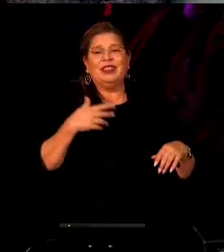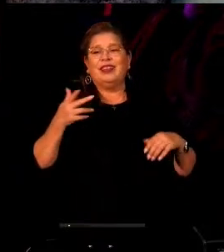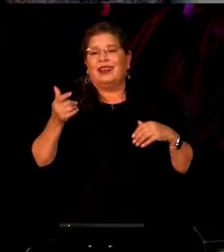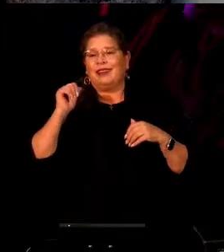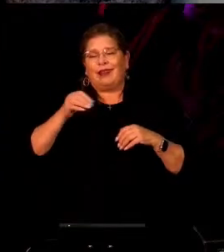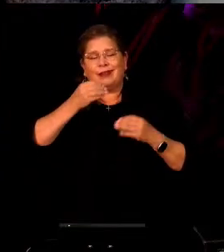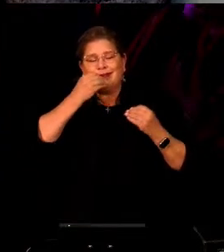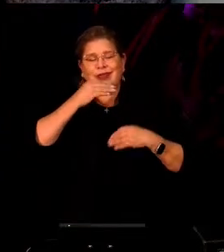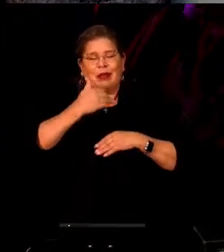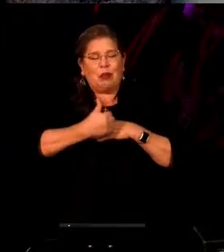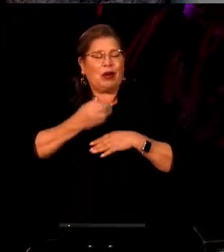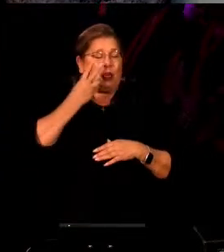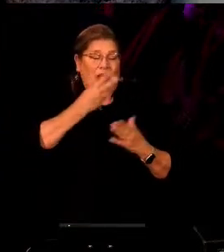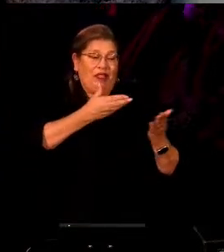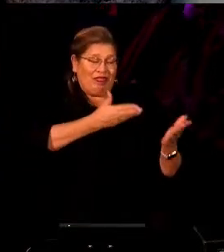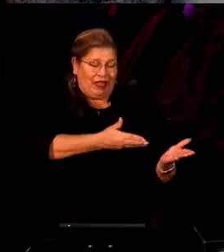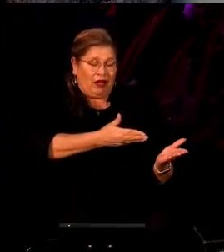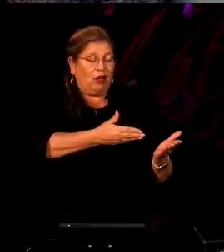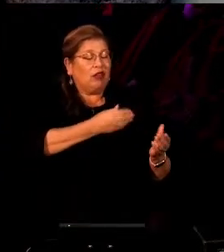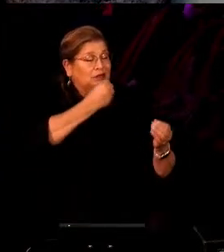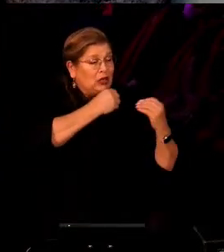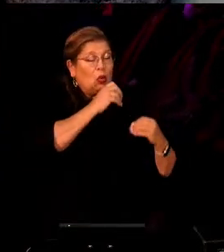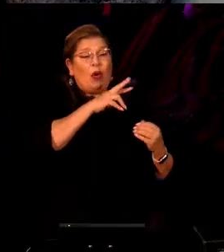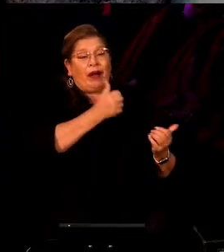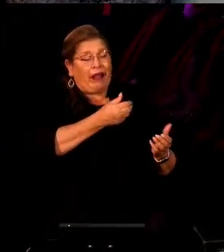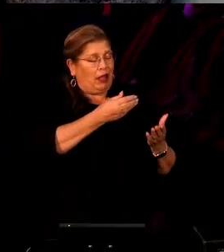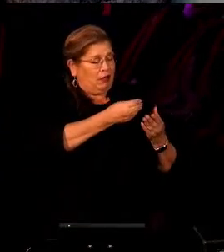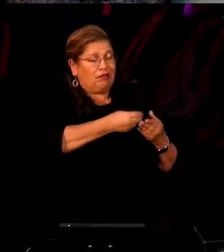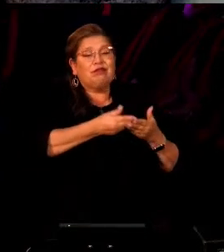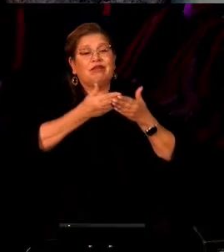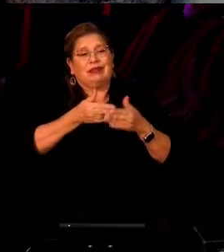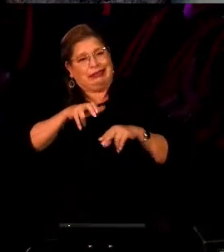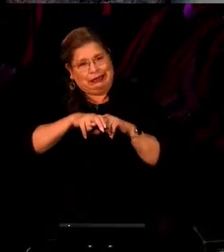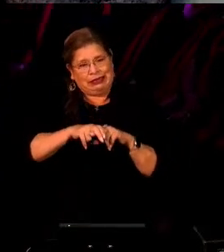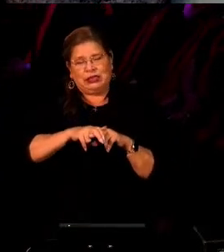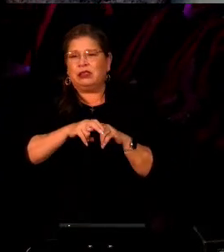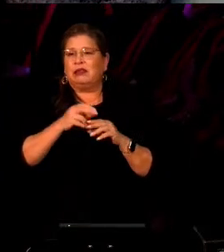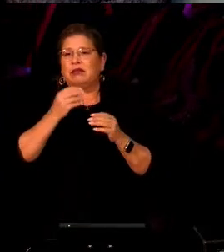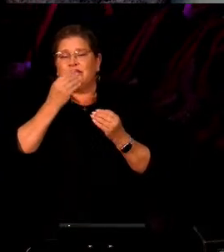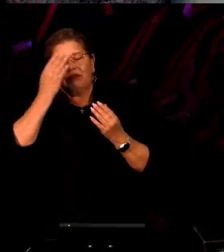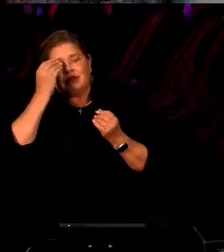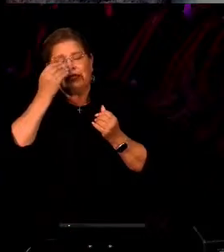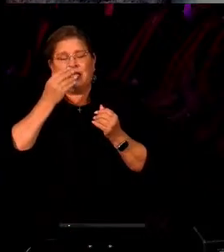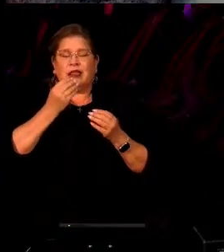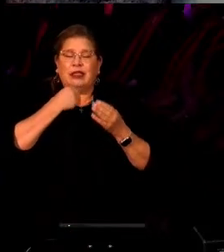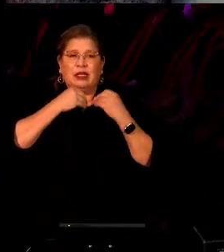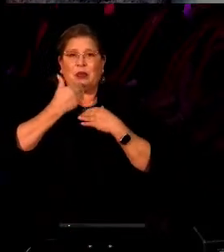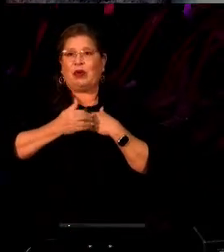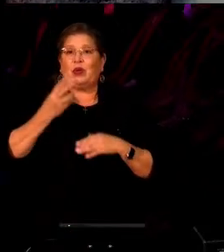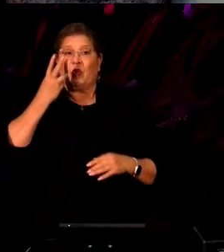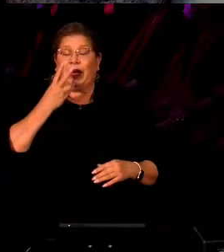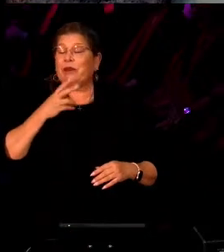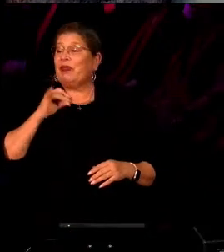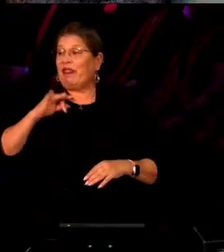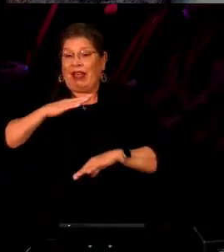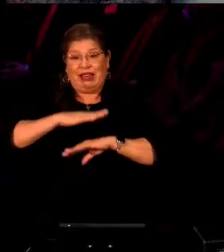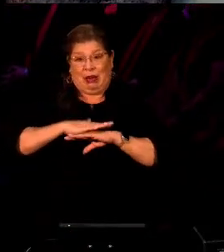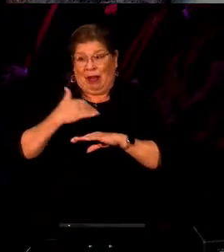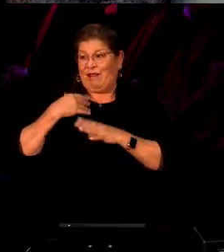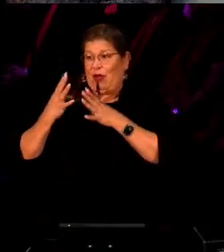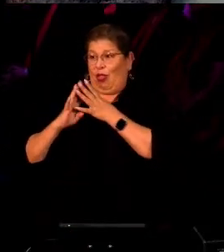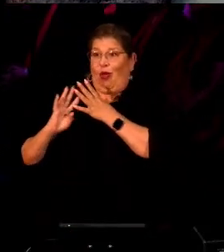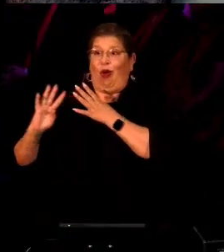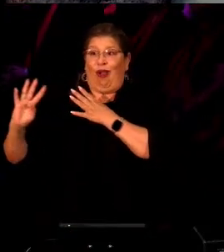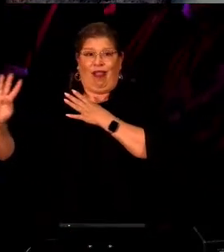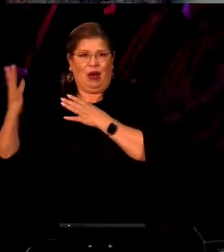take them right there or return to your seat and partake. If the table nearest to you has a long line